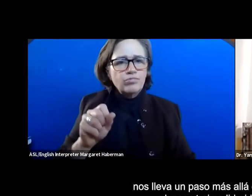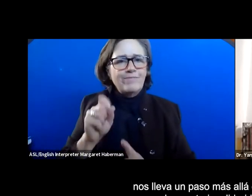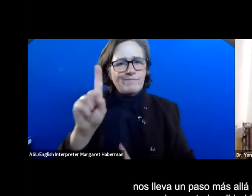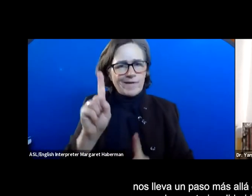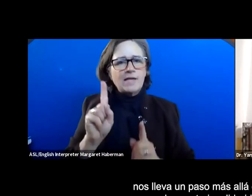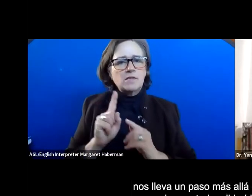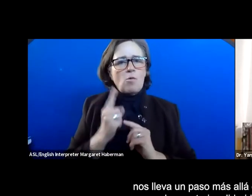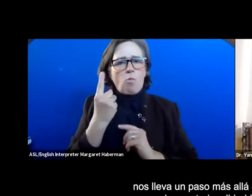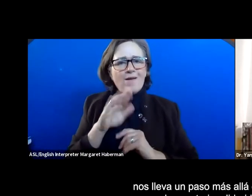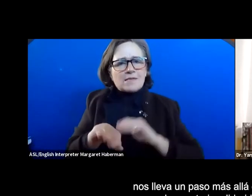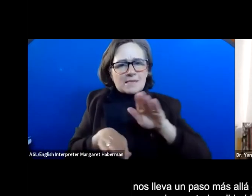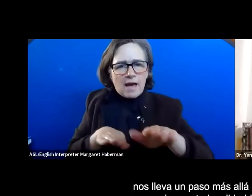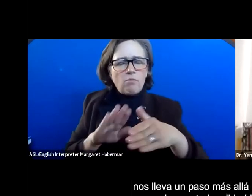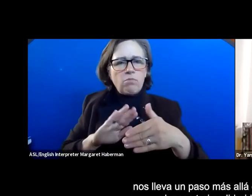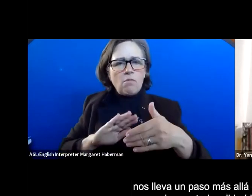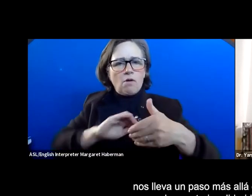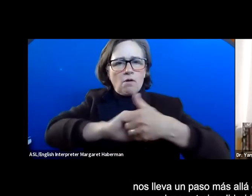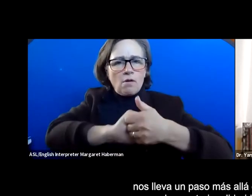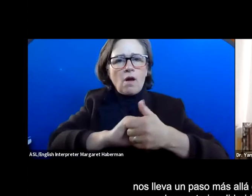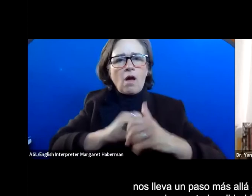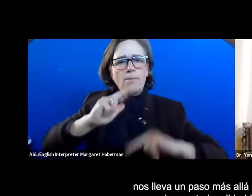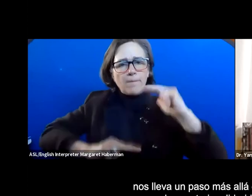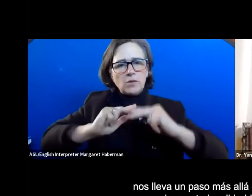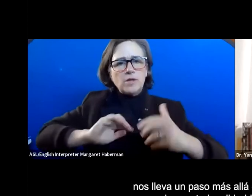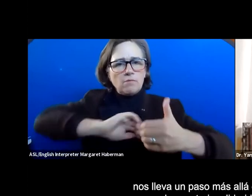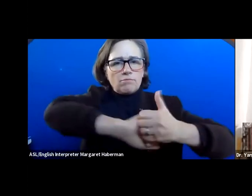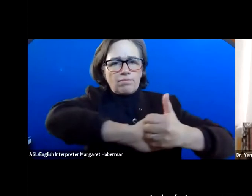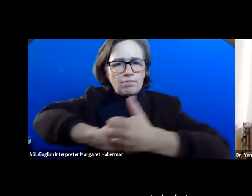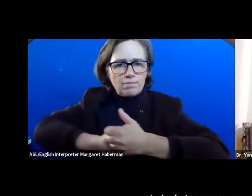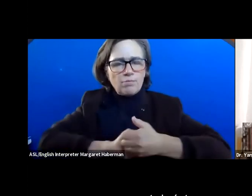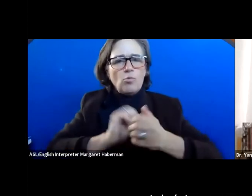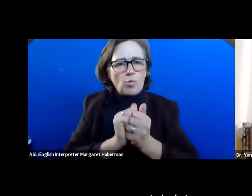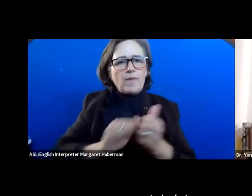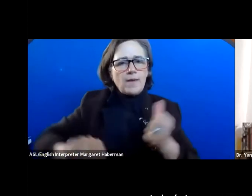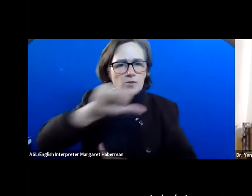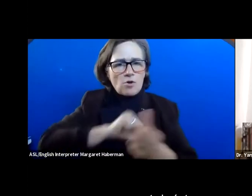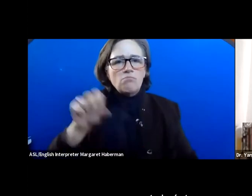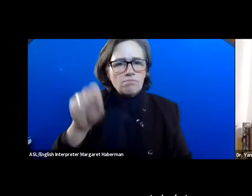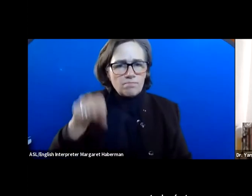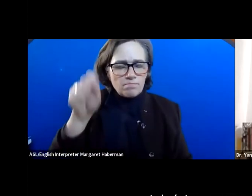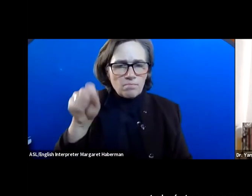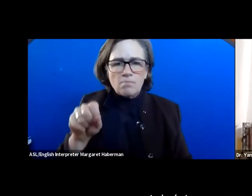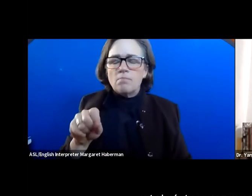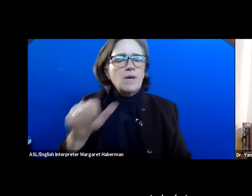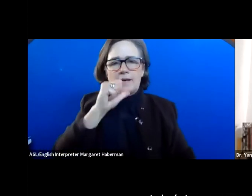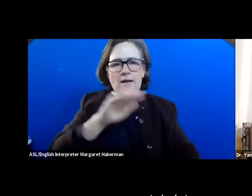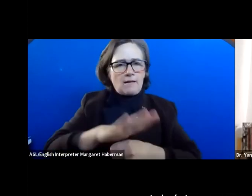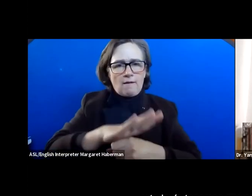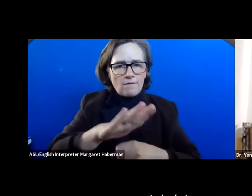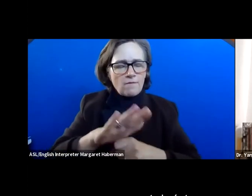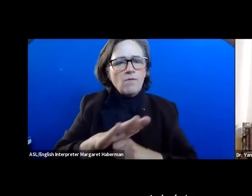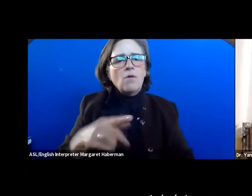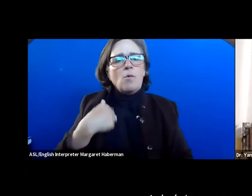further into the possibilities of building solidarities with each other. And we still need to